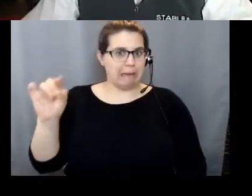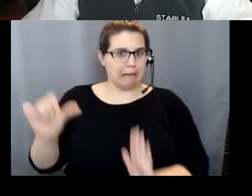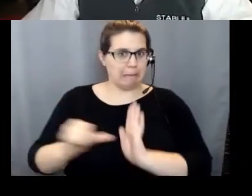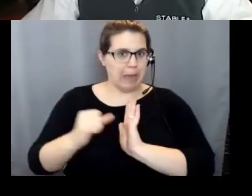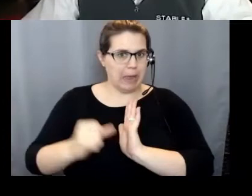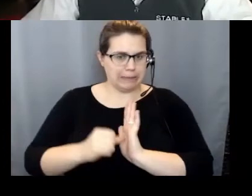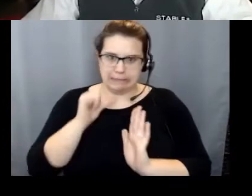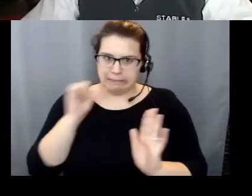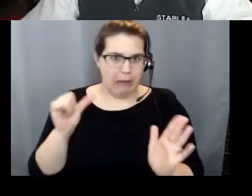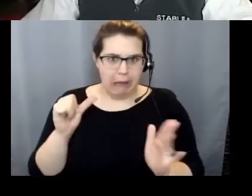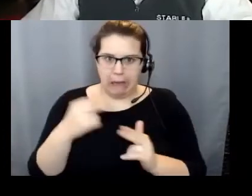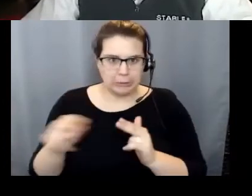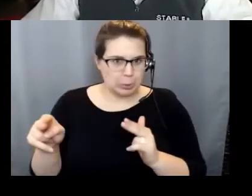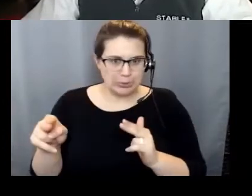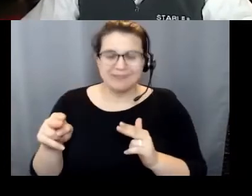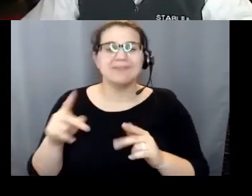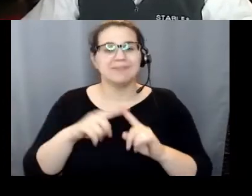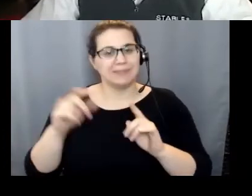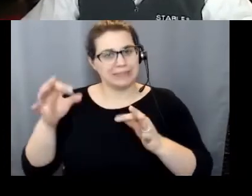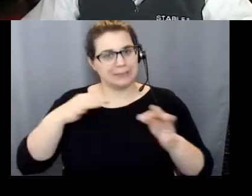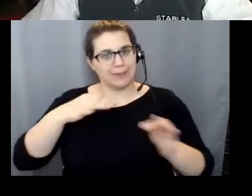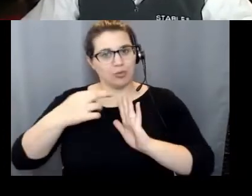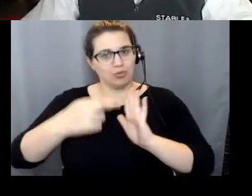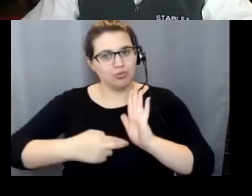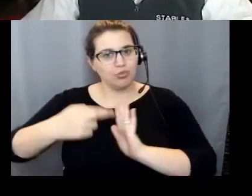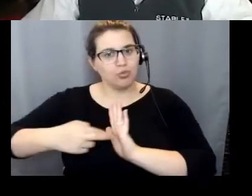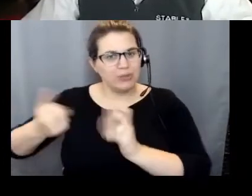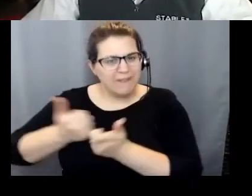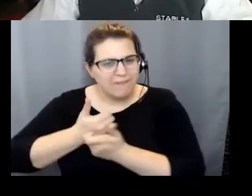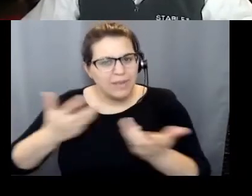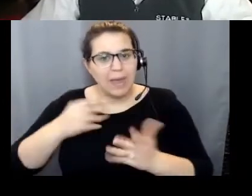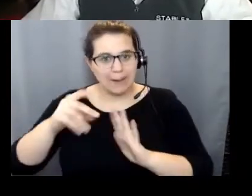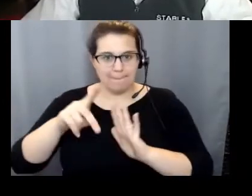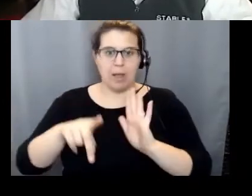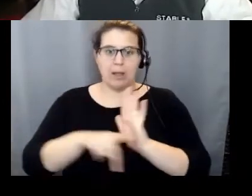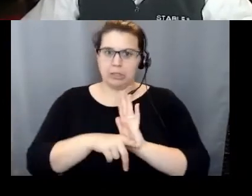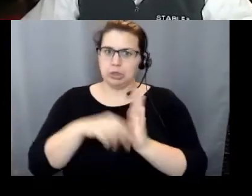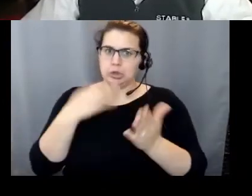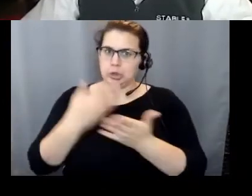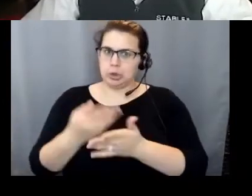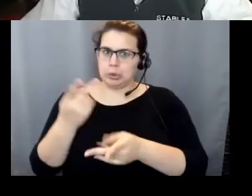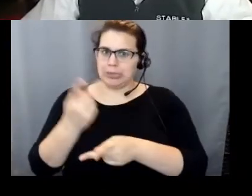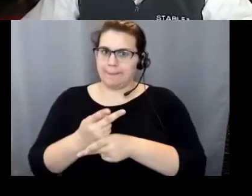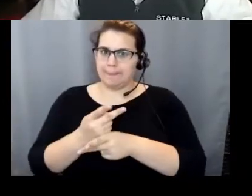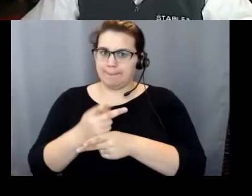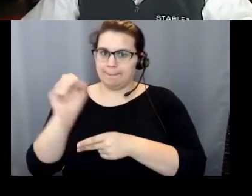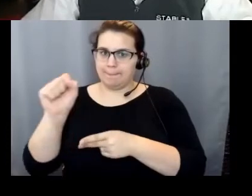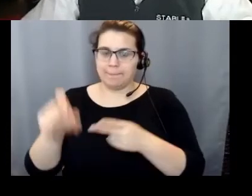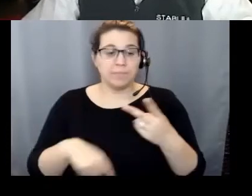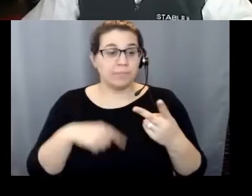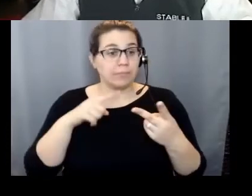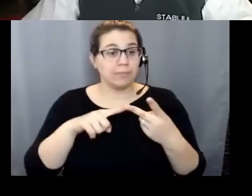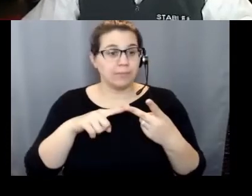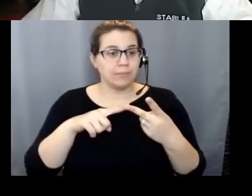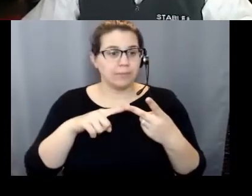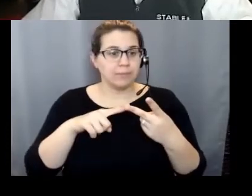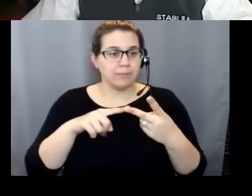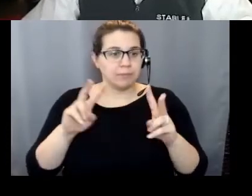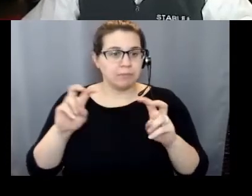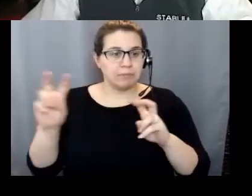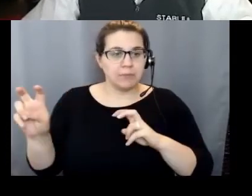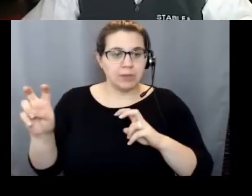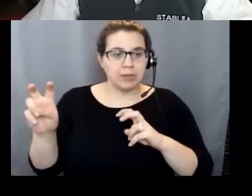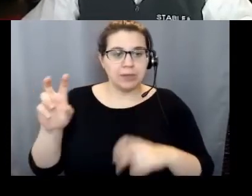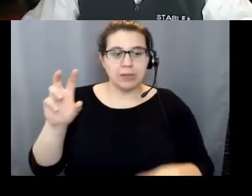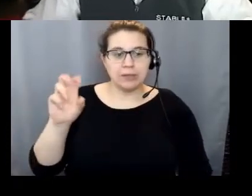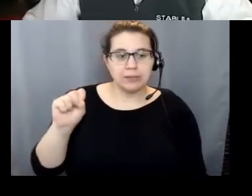over all the rules and policies for the plan. Would be good to have a copy. The other one is Someday, who is our program